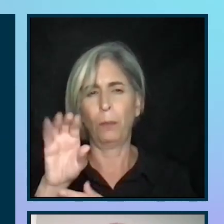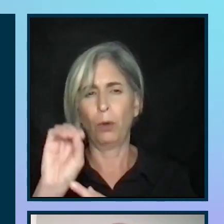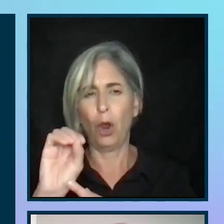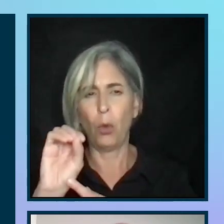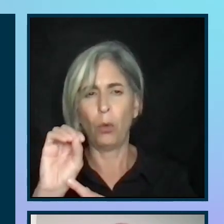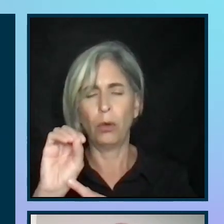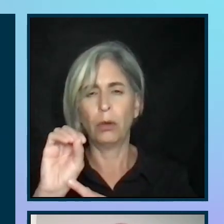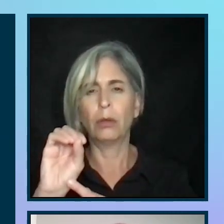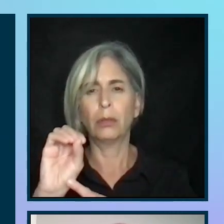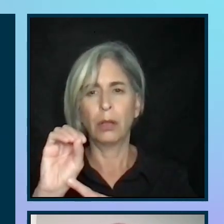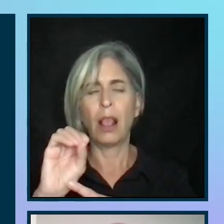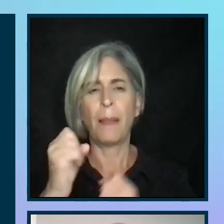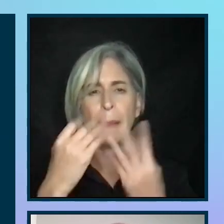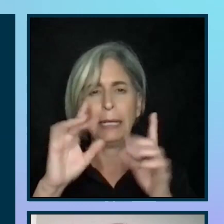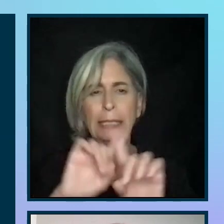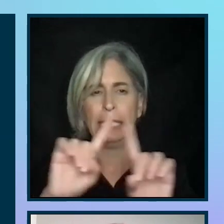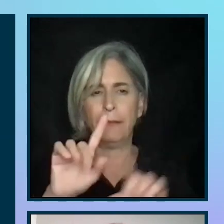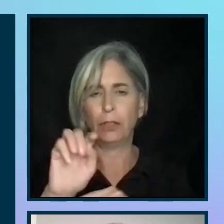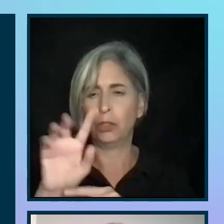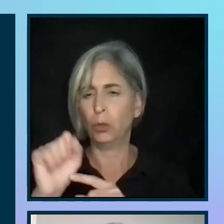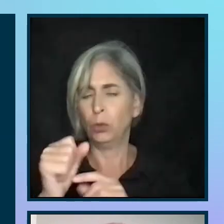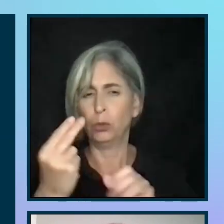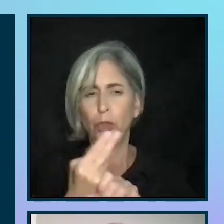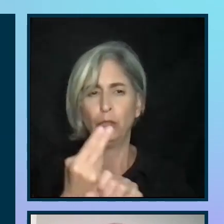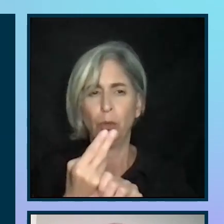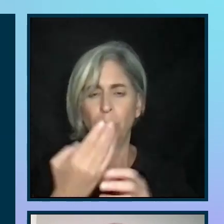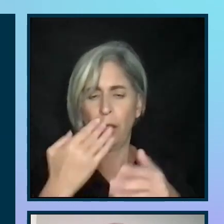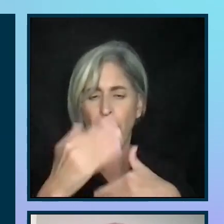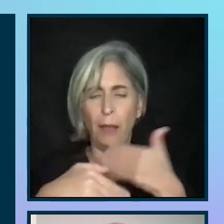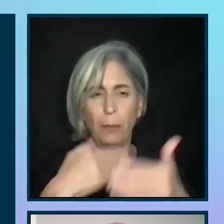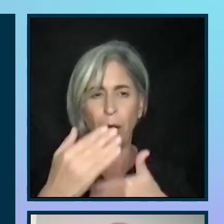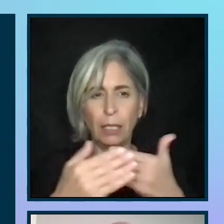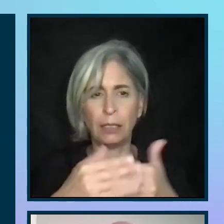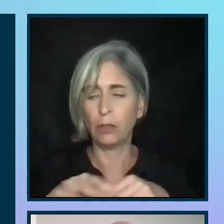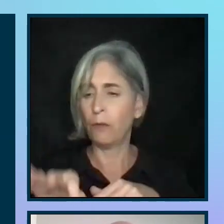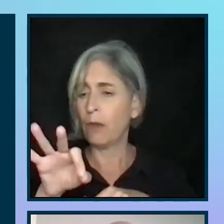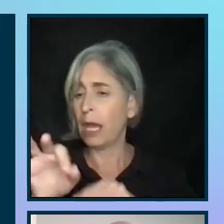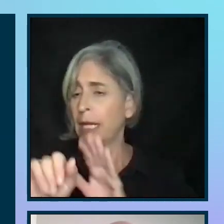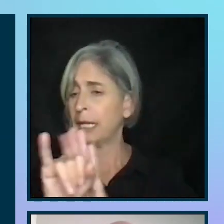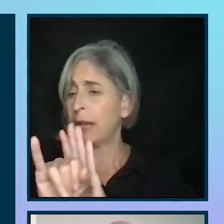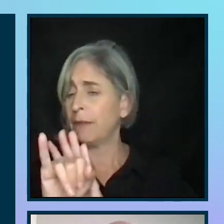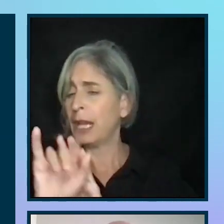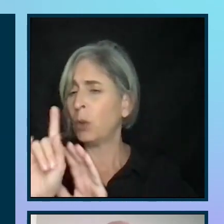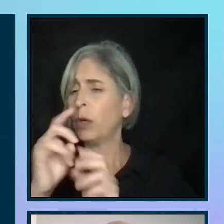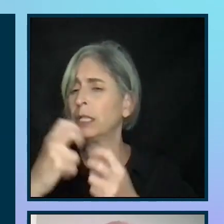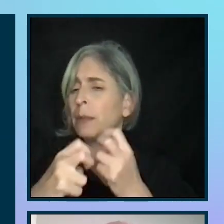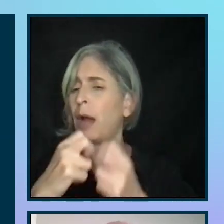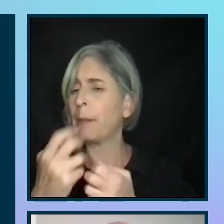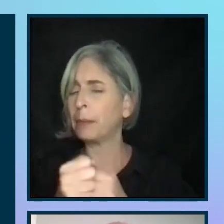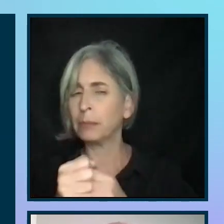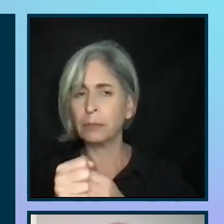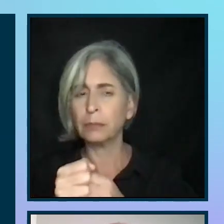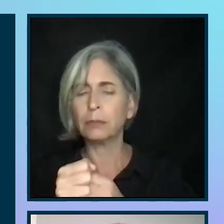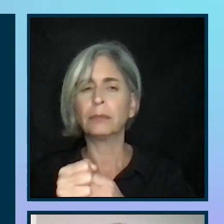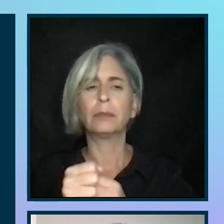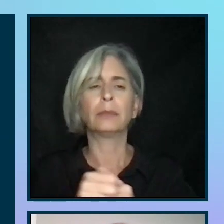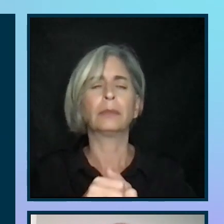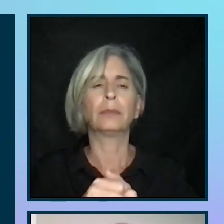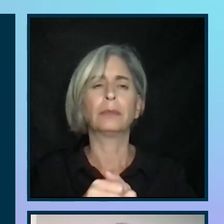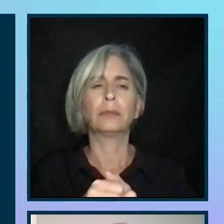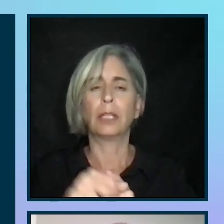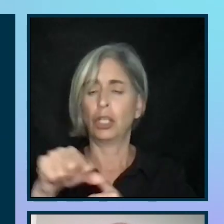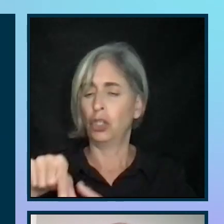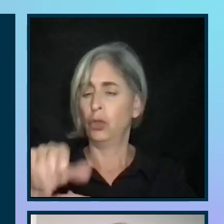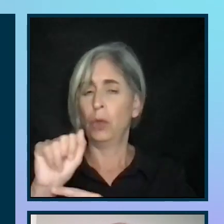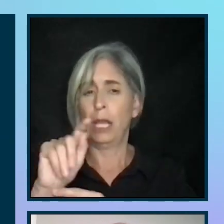that are bespoke tools into our process for identifying where problems are and being able to do the output. Those